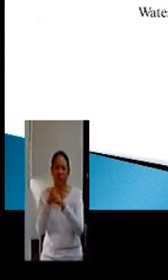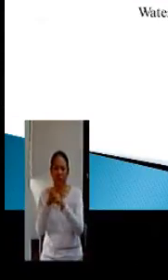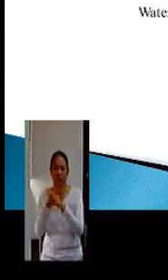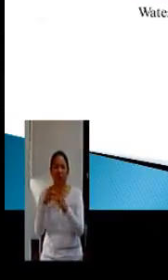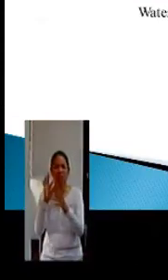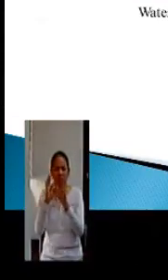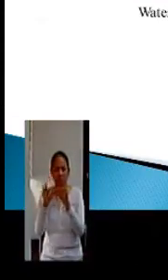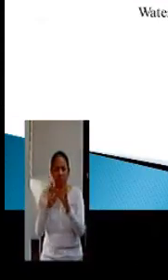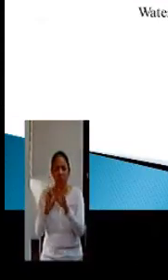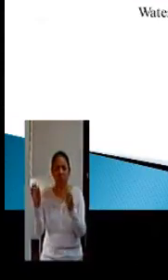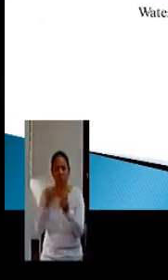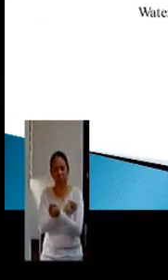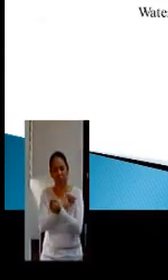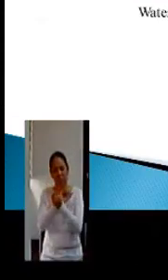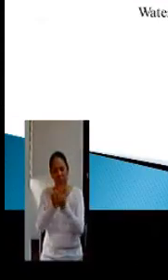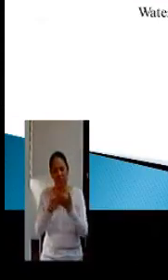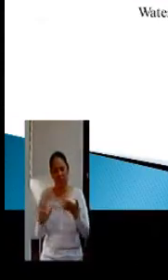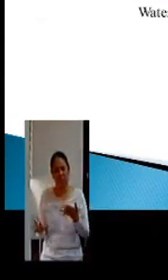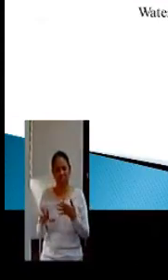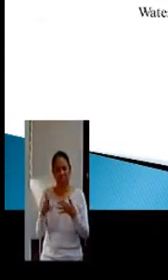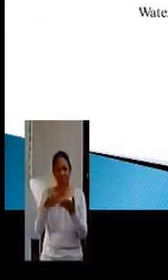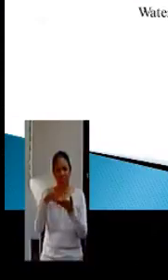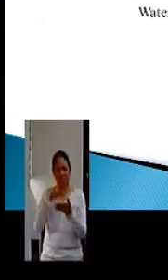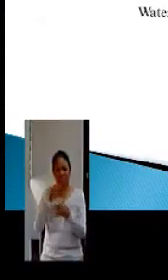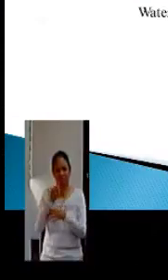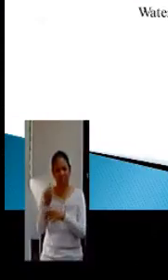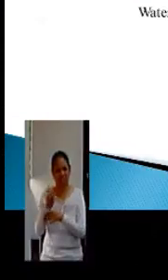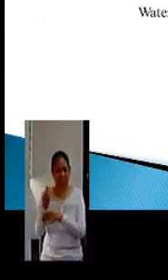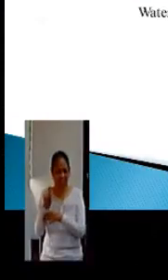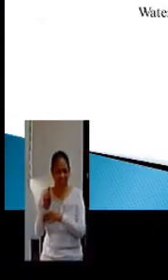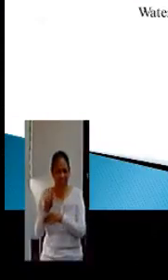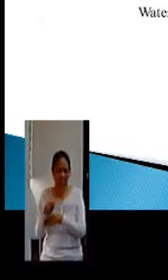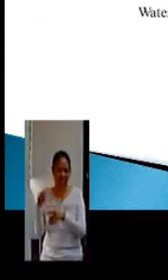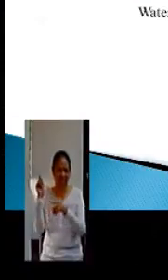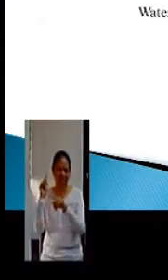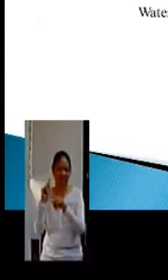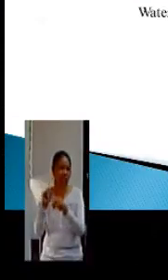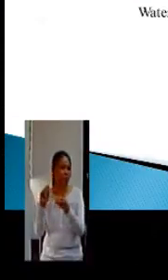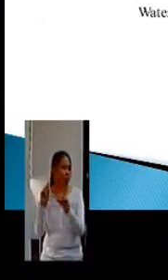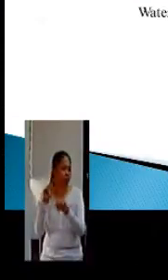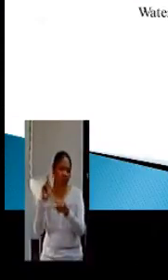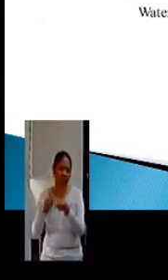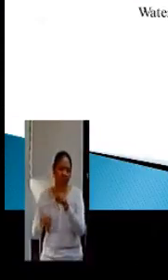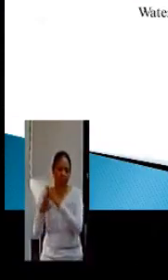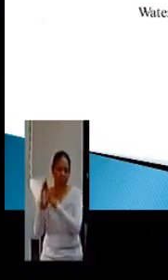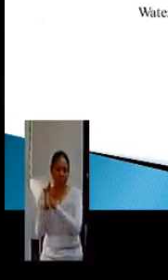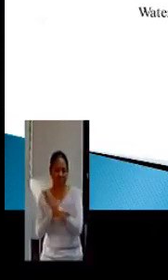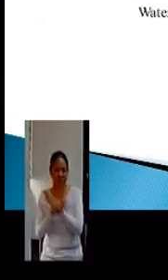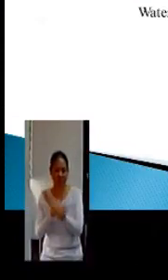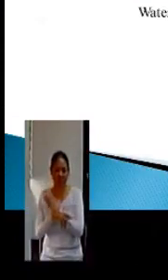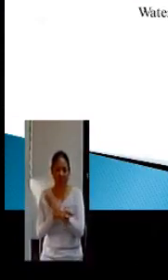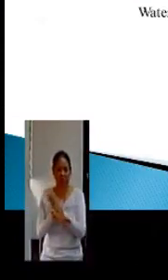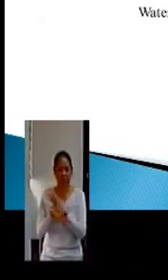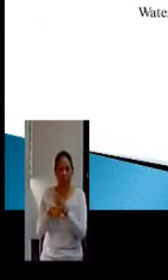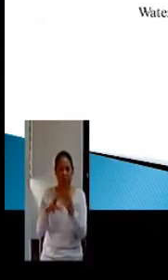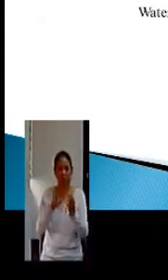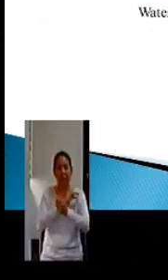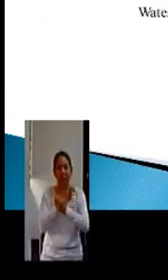costly and you cannot even compensate what you get from this rice terraces. So that's it. Yung